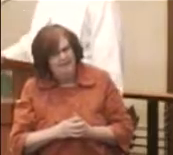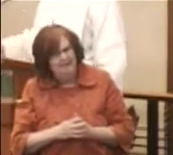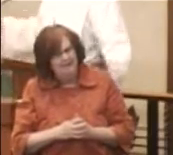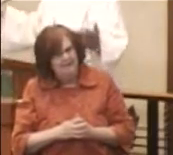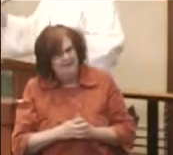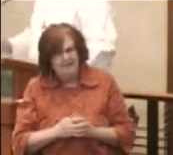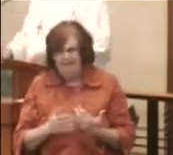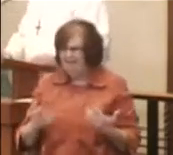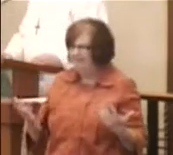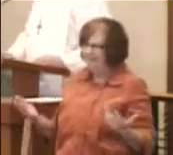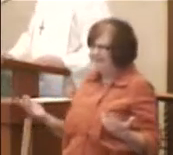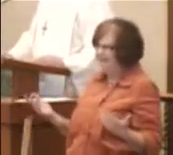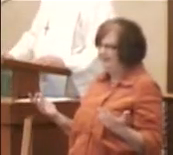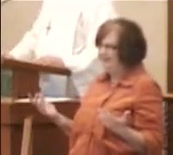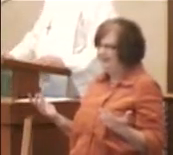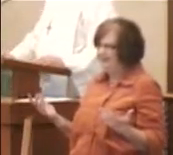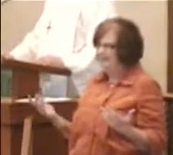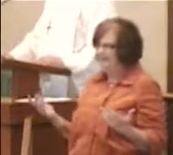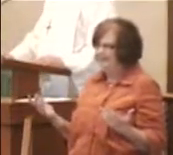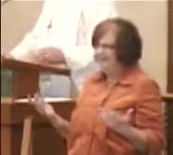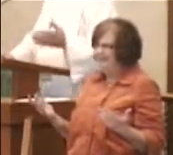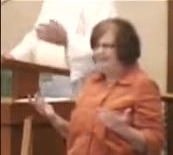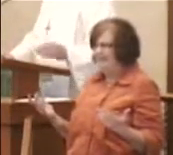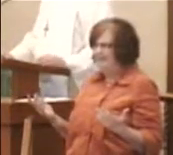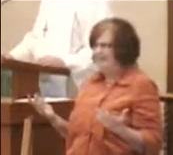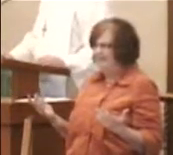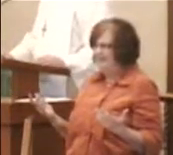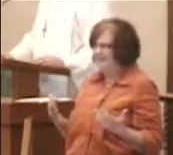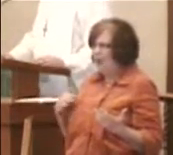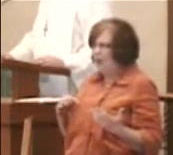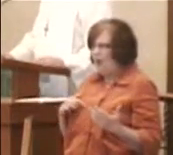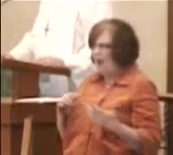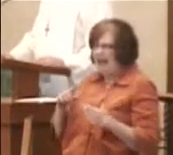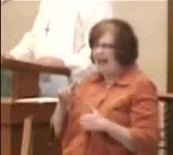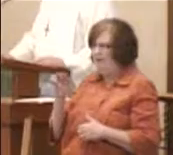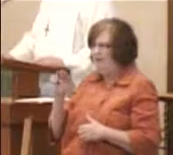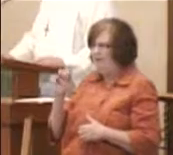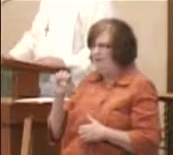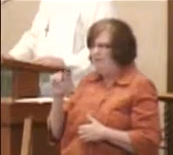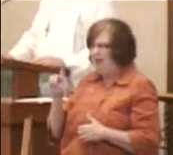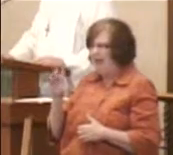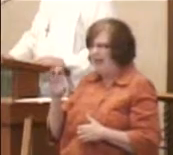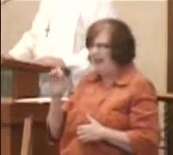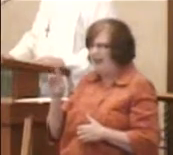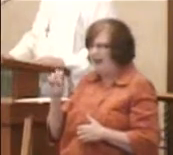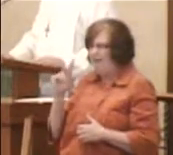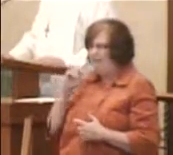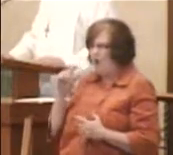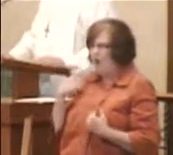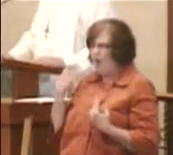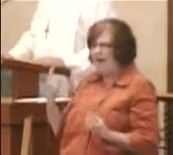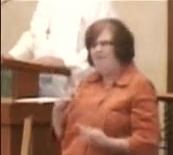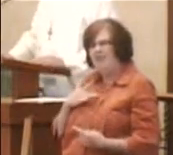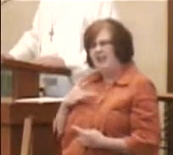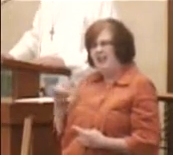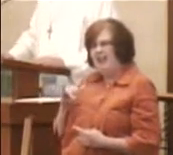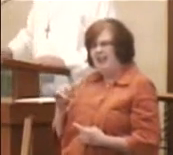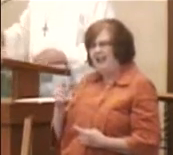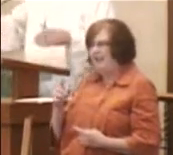Harry said, "Well, yeah, we've been covered by Medicare for a while, though some days I feel